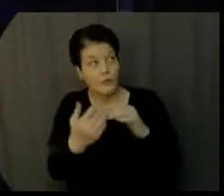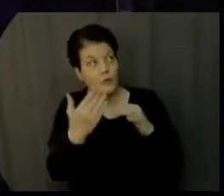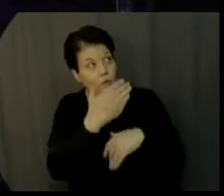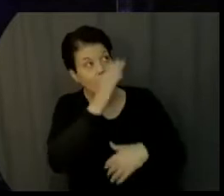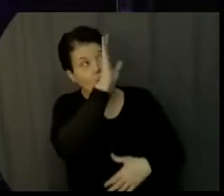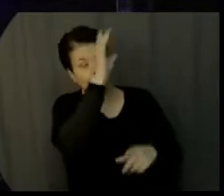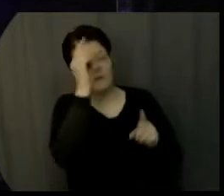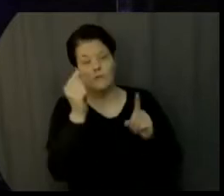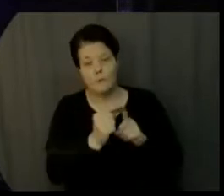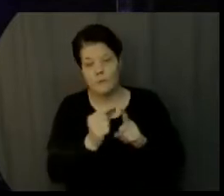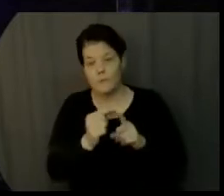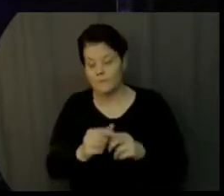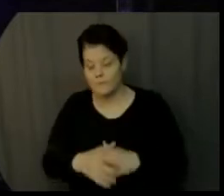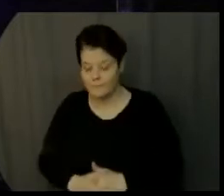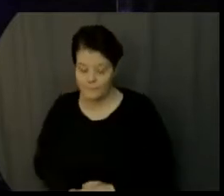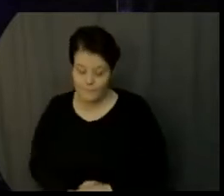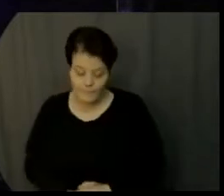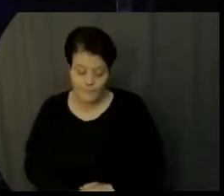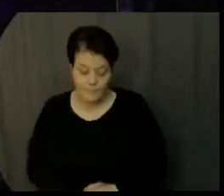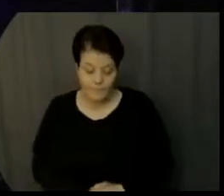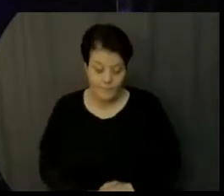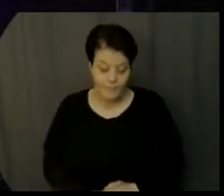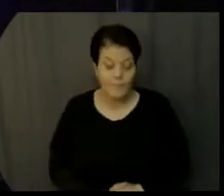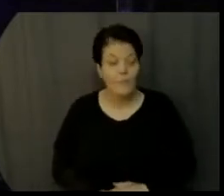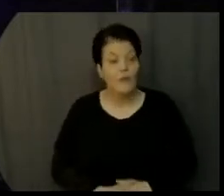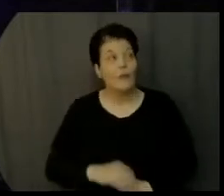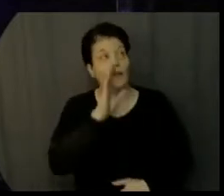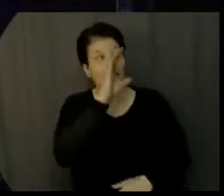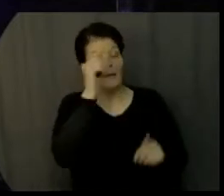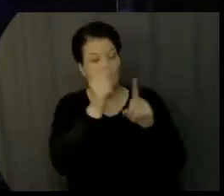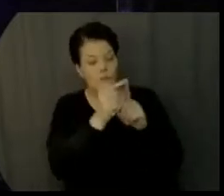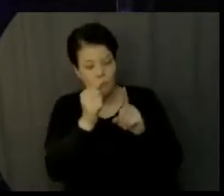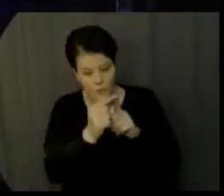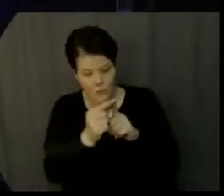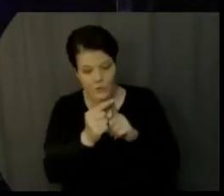process it, digest it in community. They were committed to that.